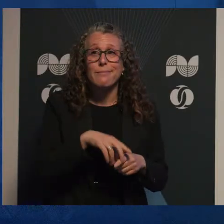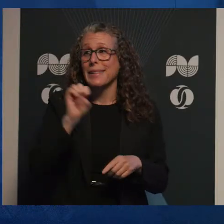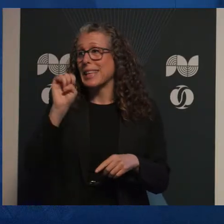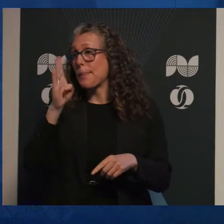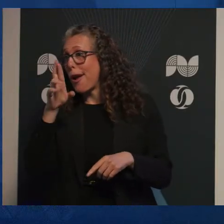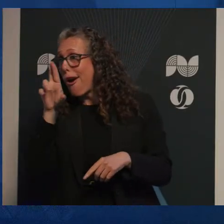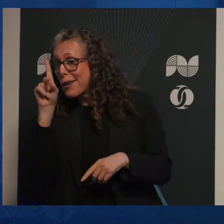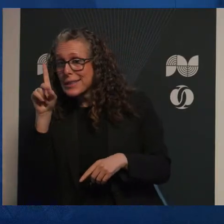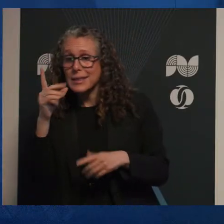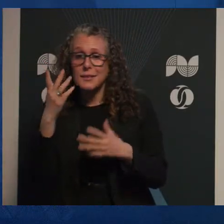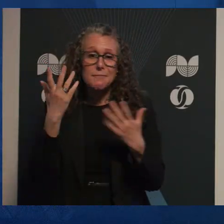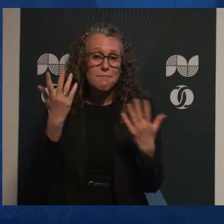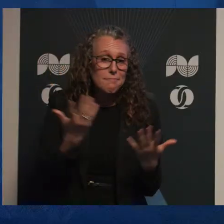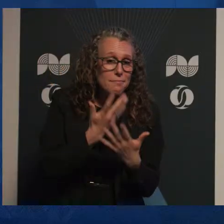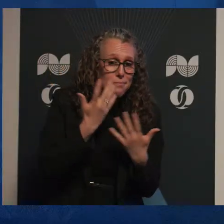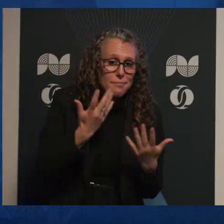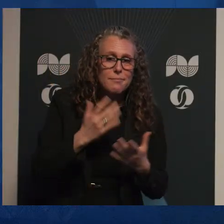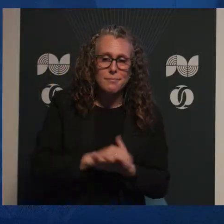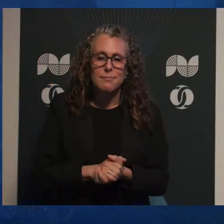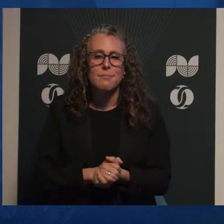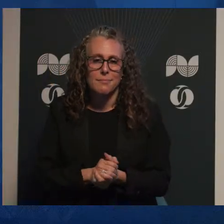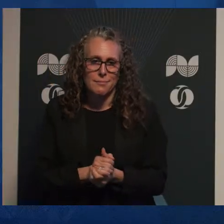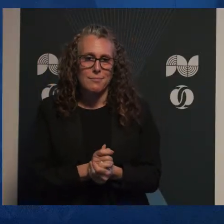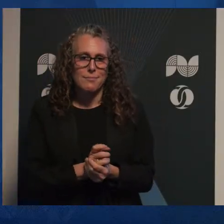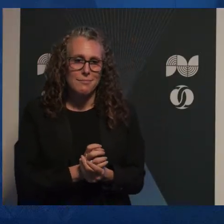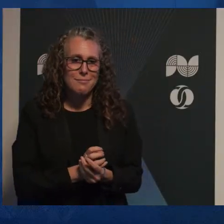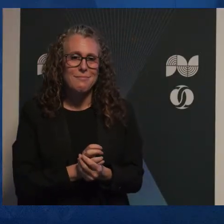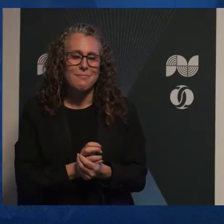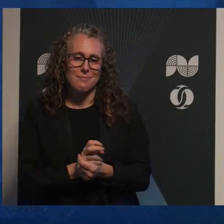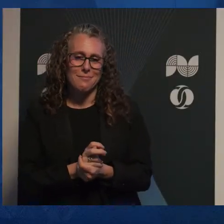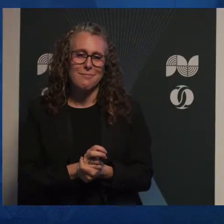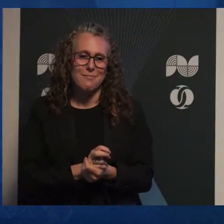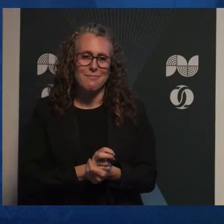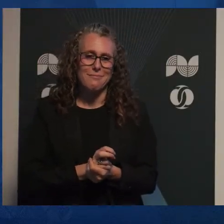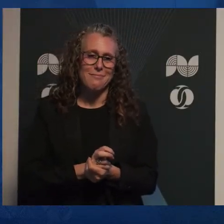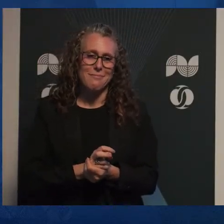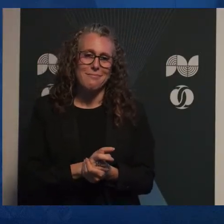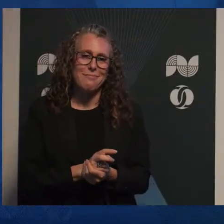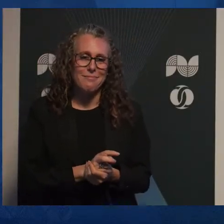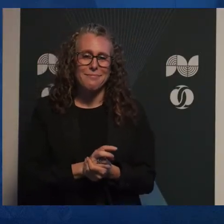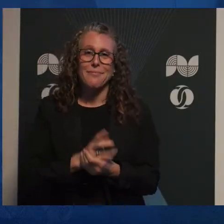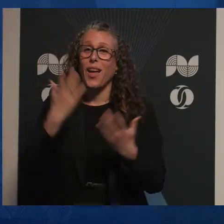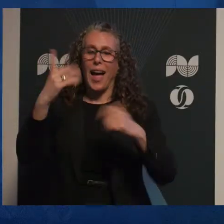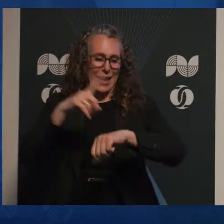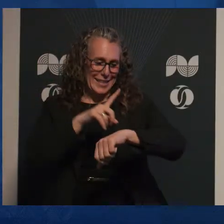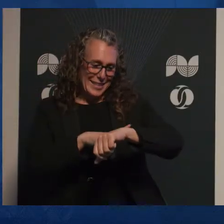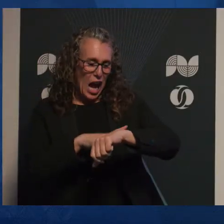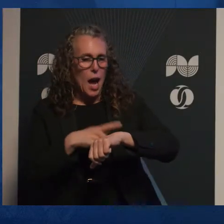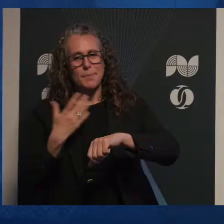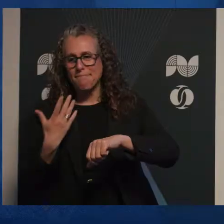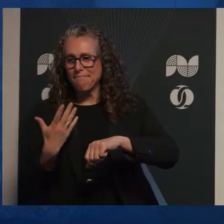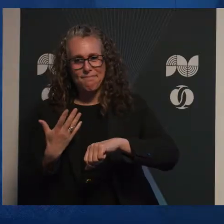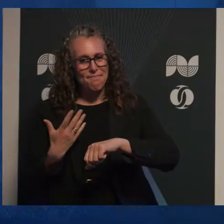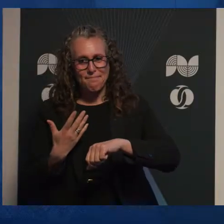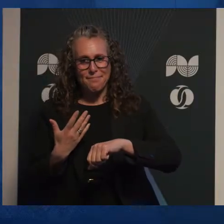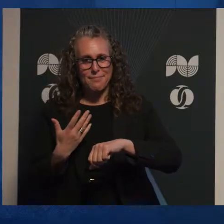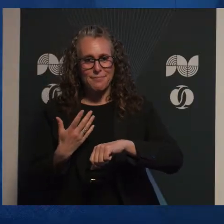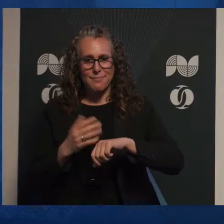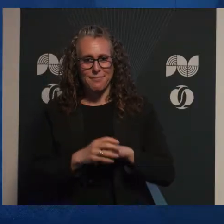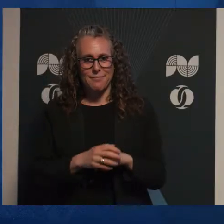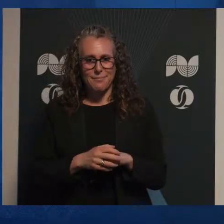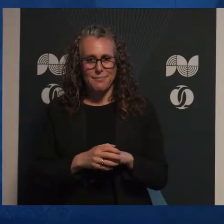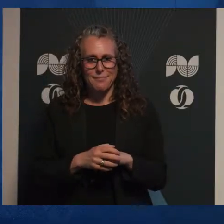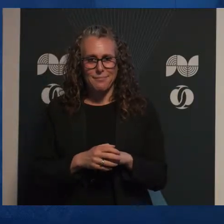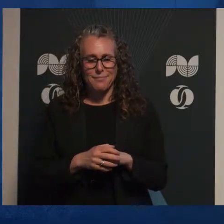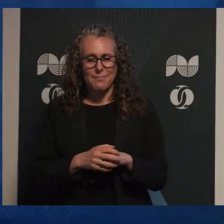and it's a good place. It's a good place to end it because we're out of time. So I just want to say I listened to the session